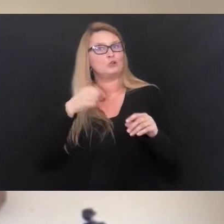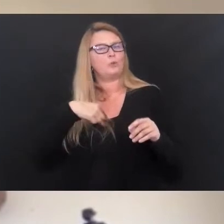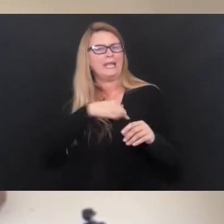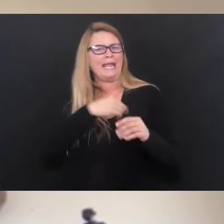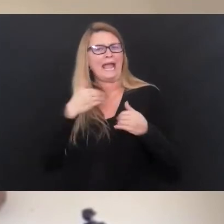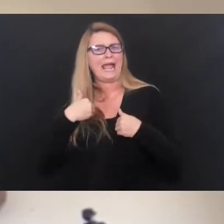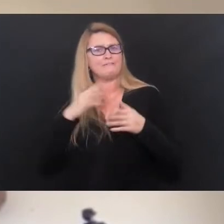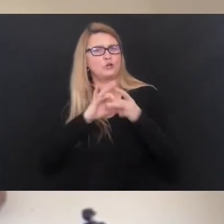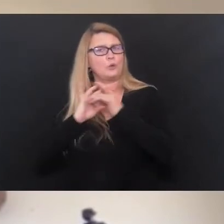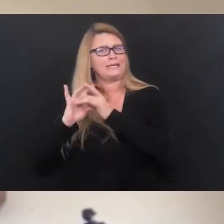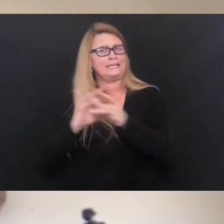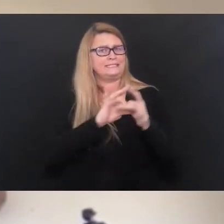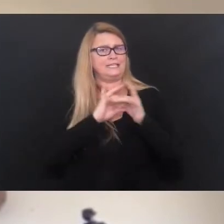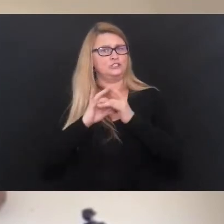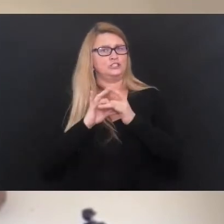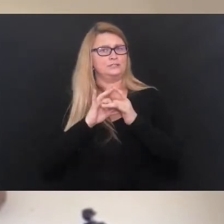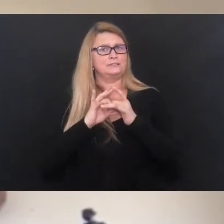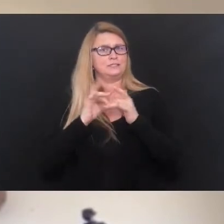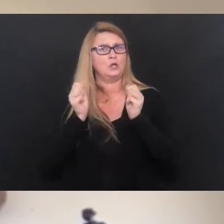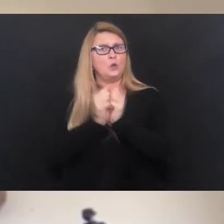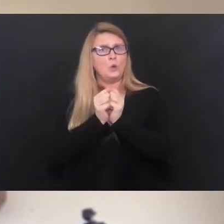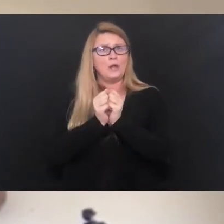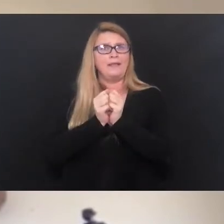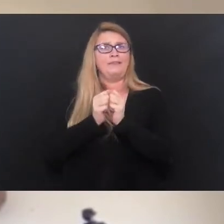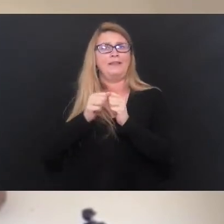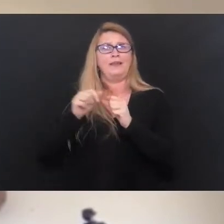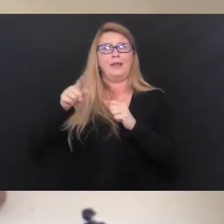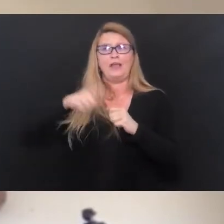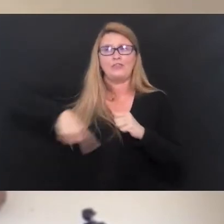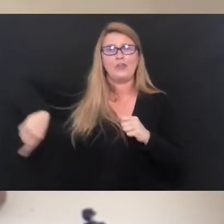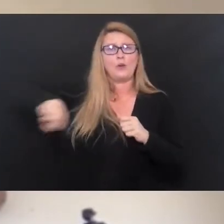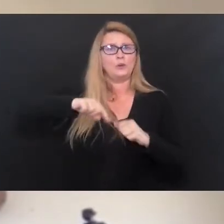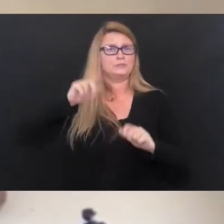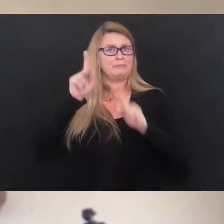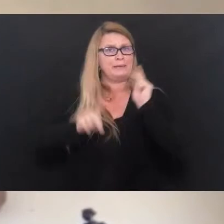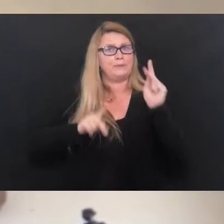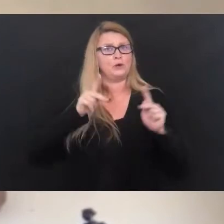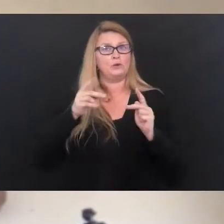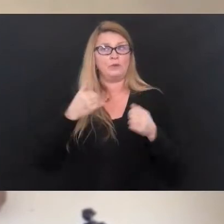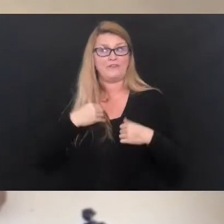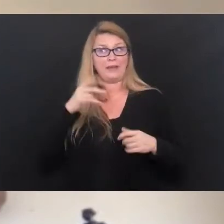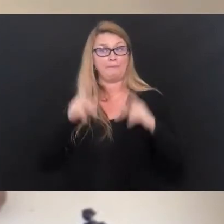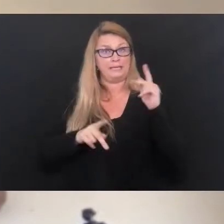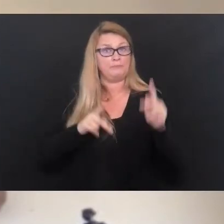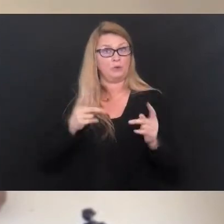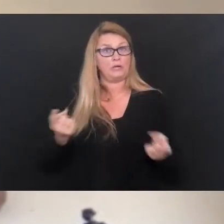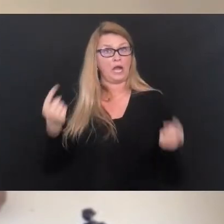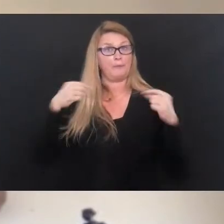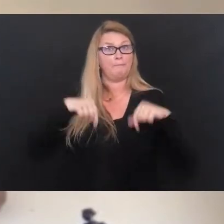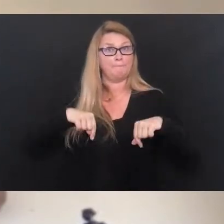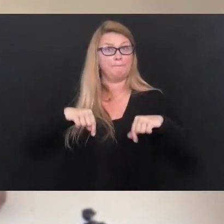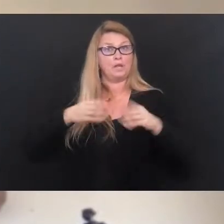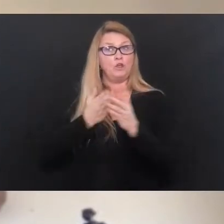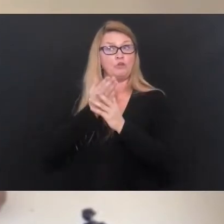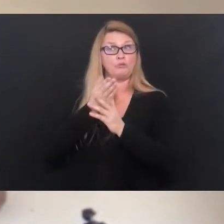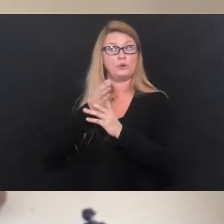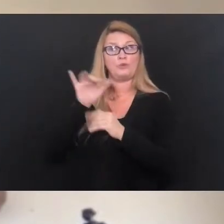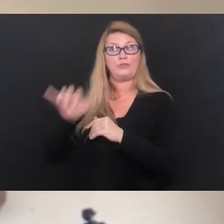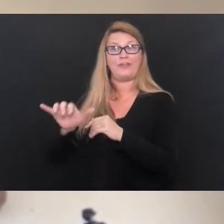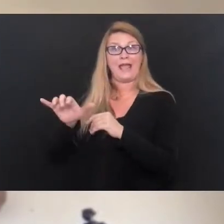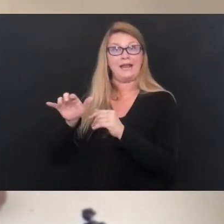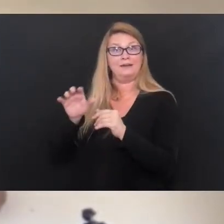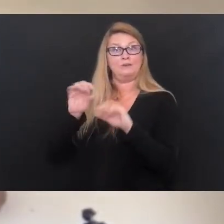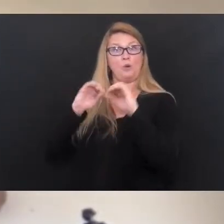with volunteer organizations active in disasters, and we have had folks come to through those lines who